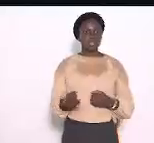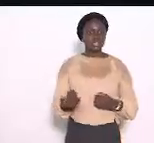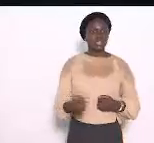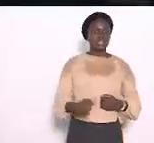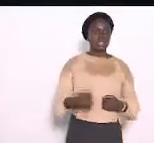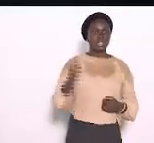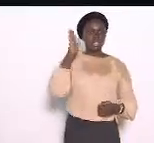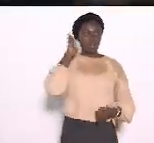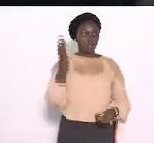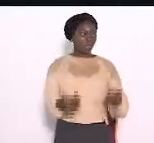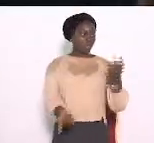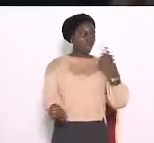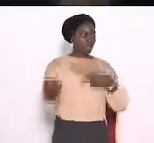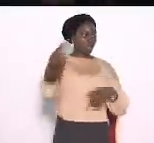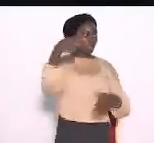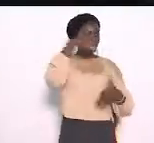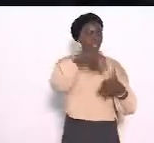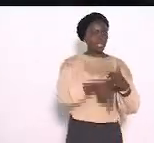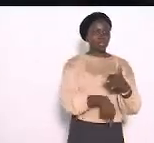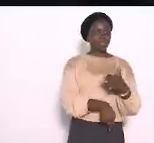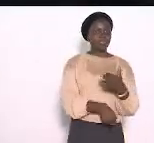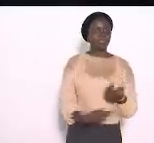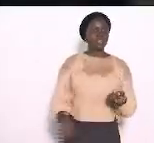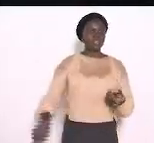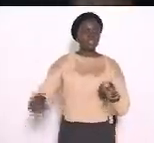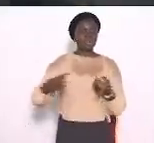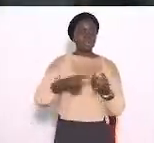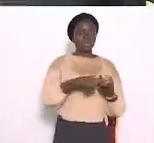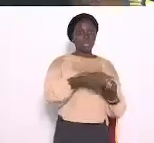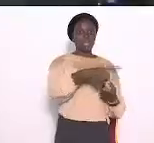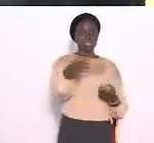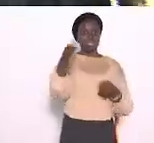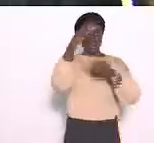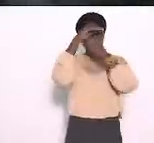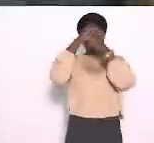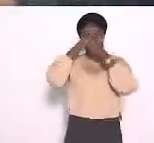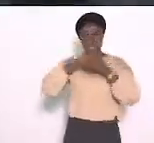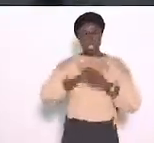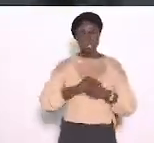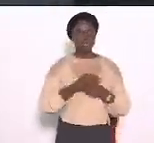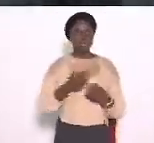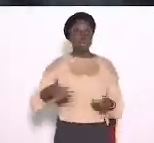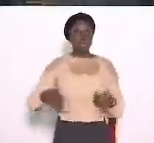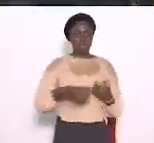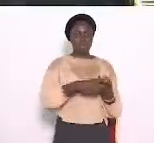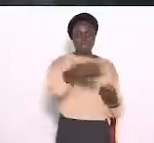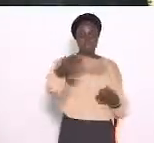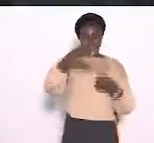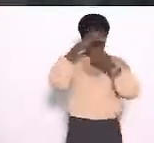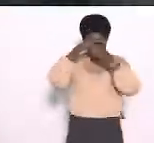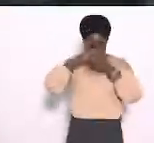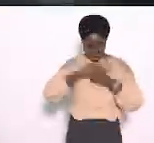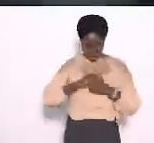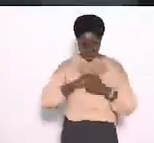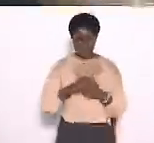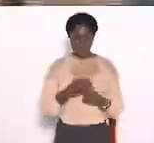got when you worship you worship when you worship when youship when you worship